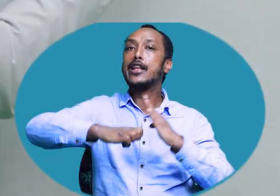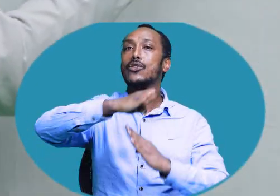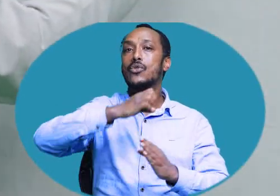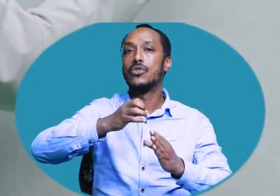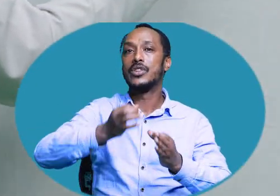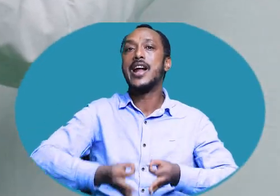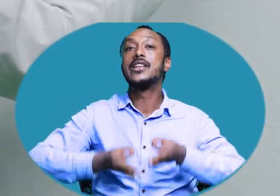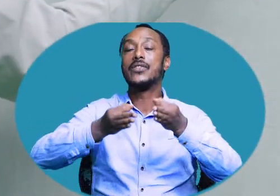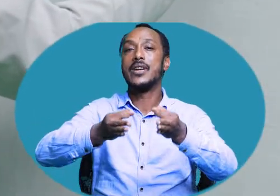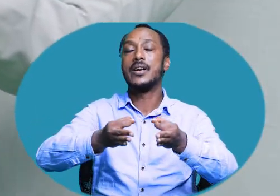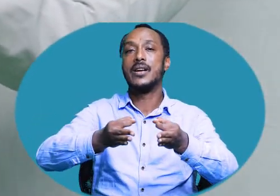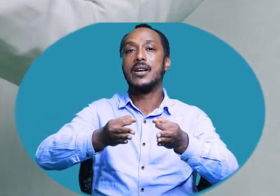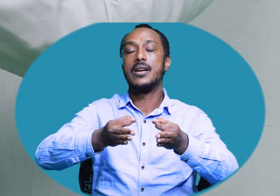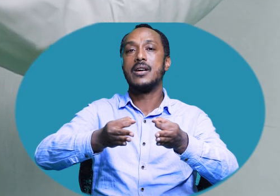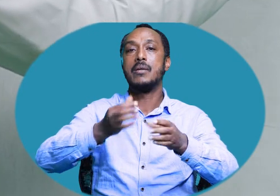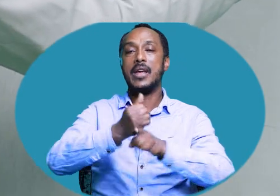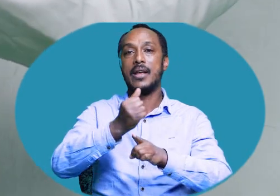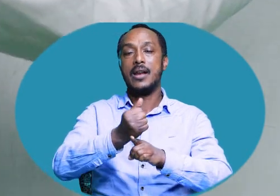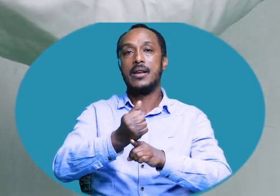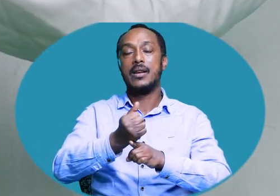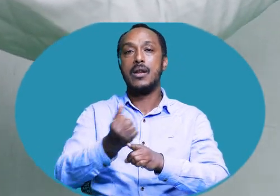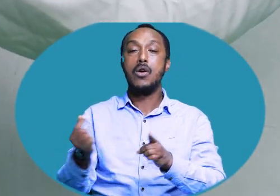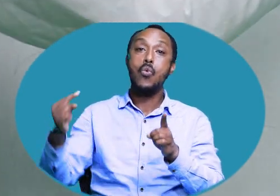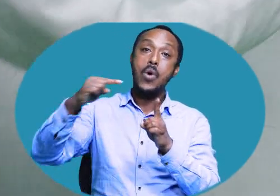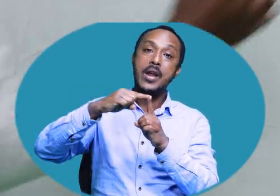to non-metal.